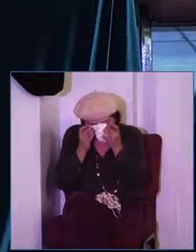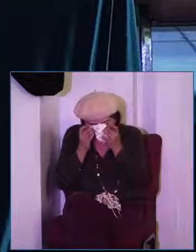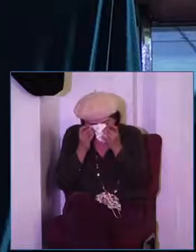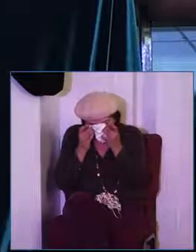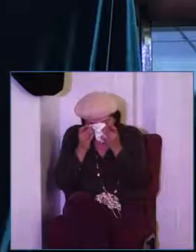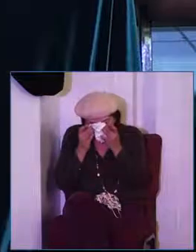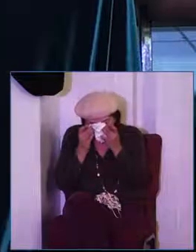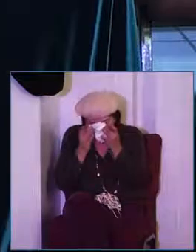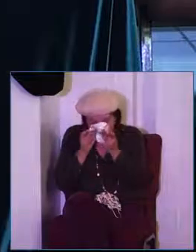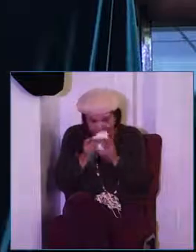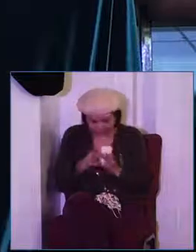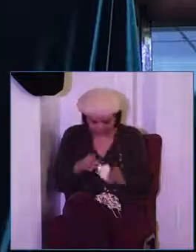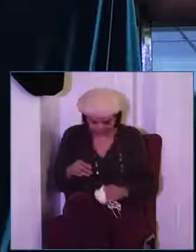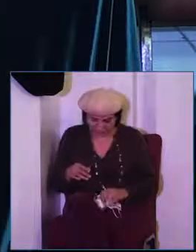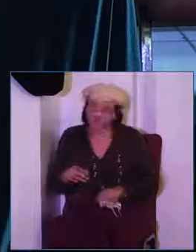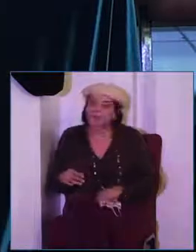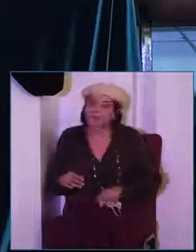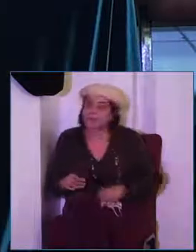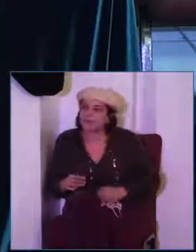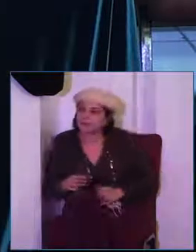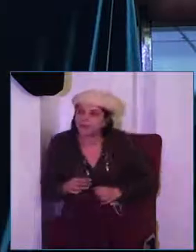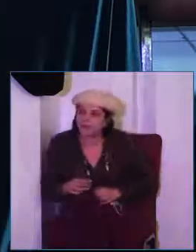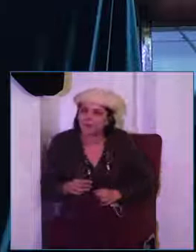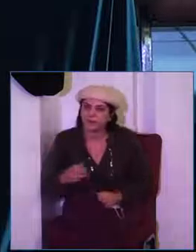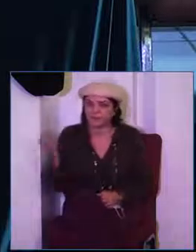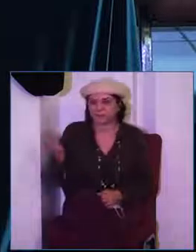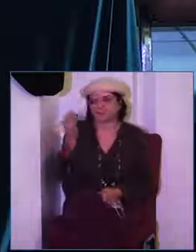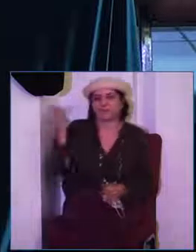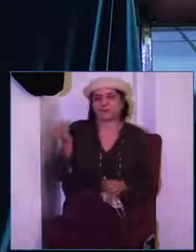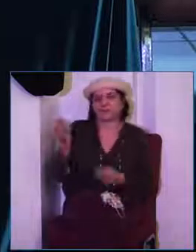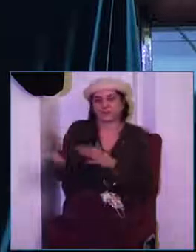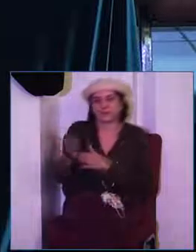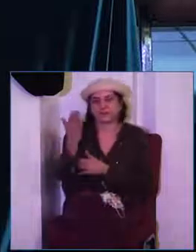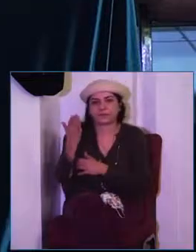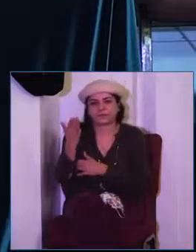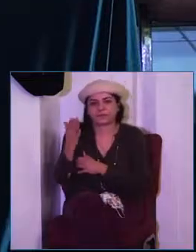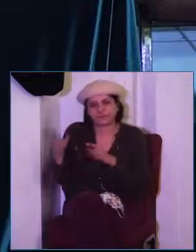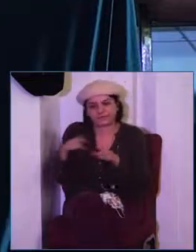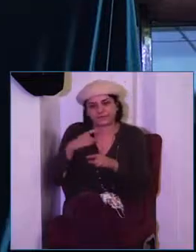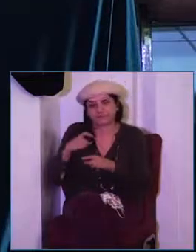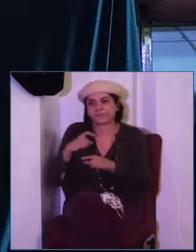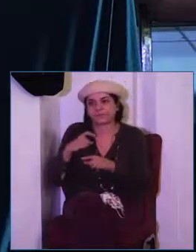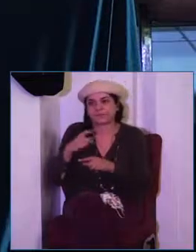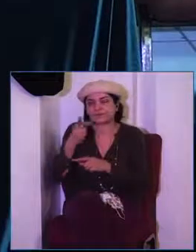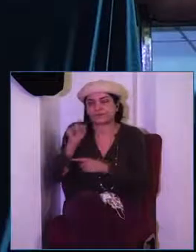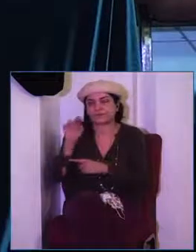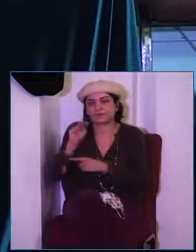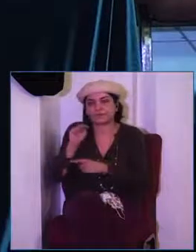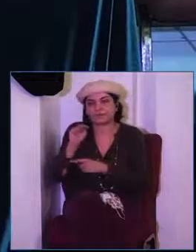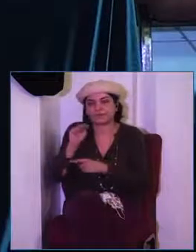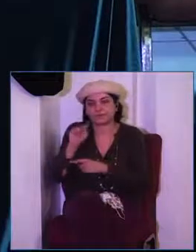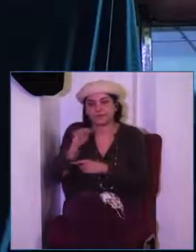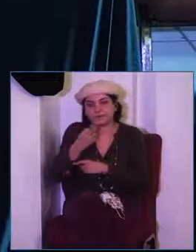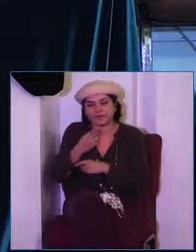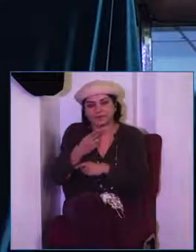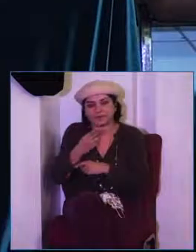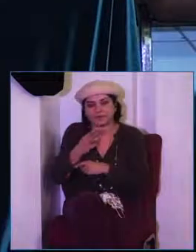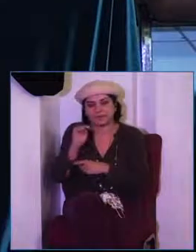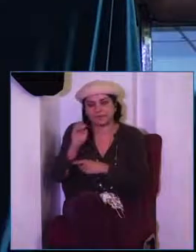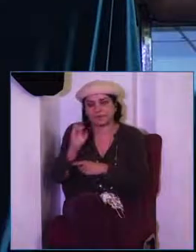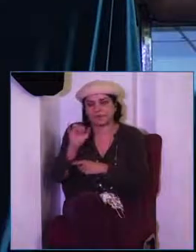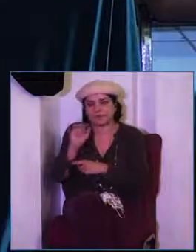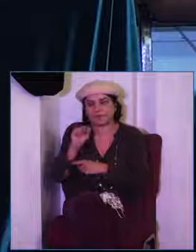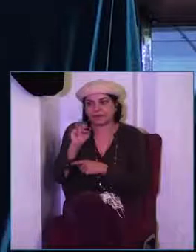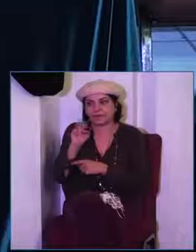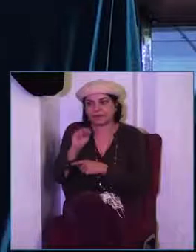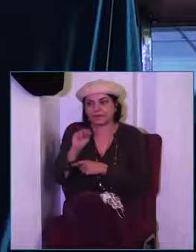Got a call Monday morning that Keith Minan had passed away. He is a longtime member of this